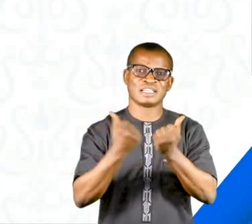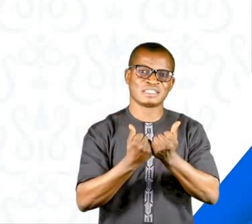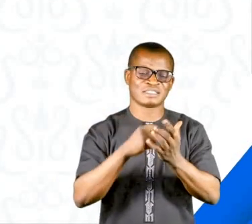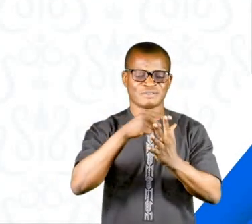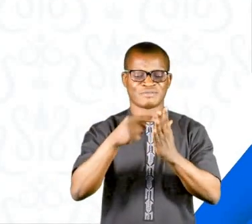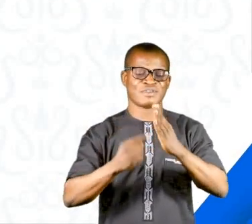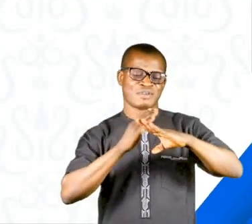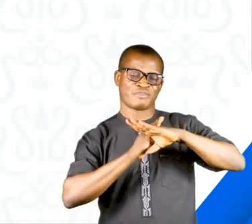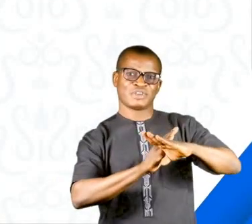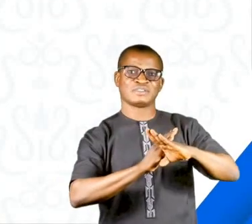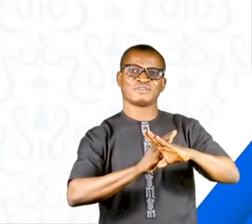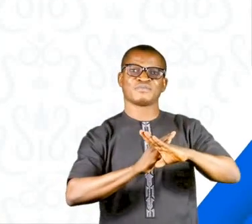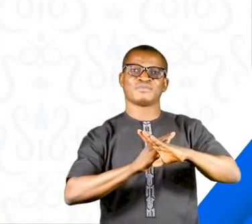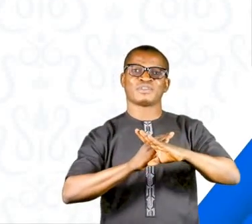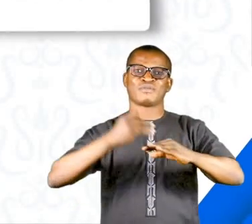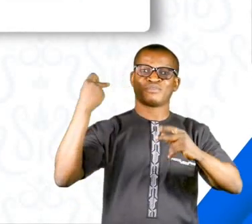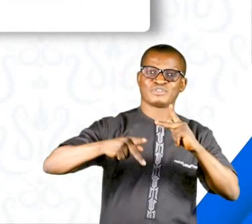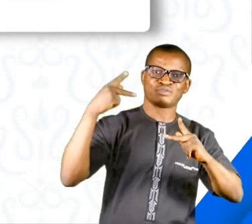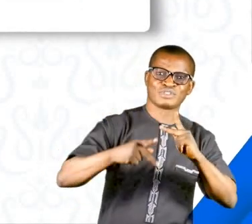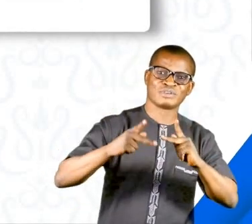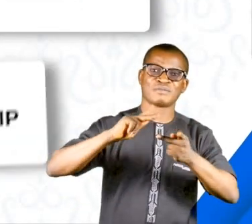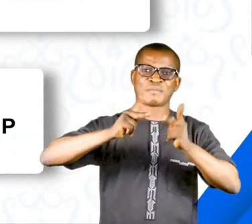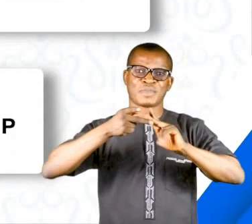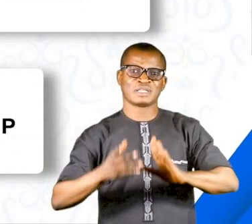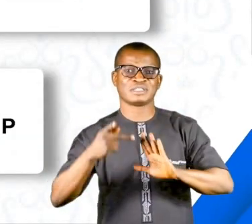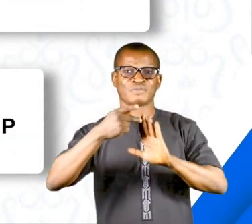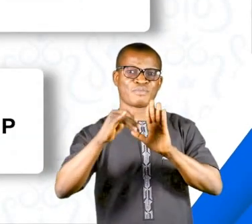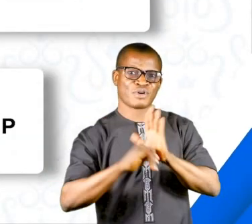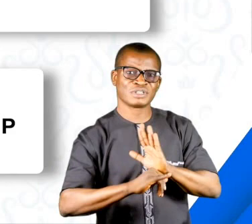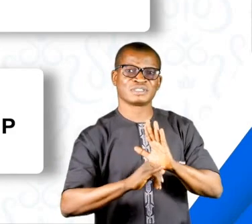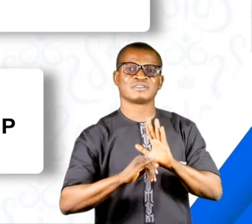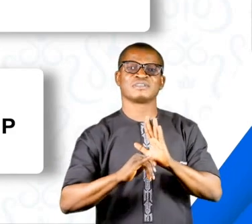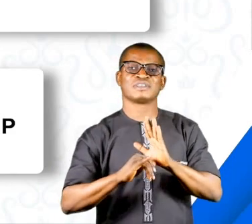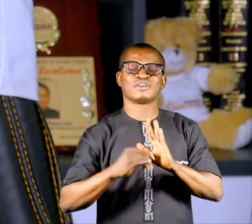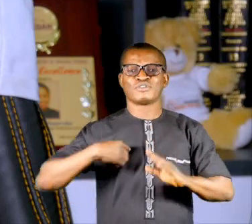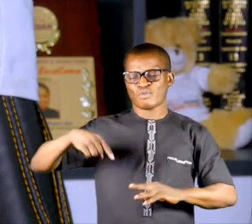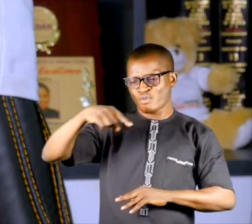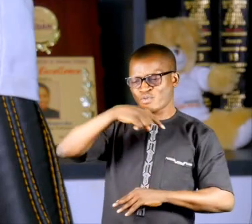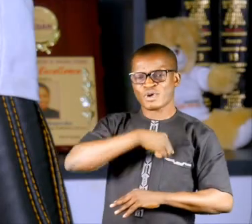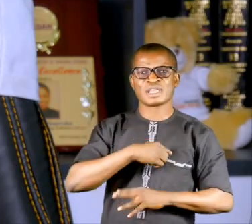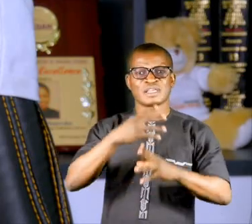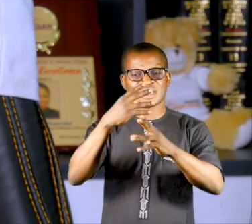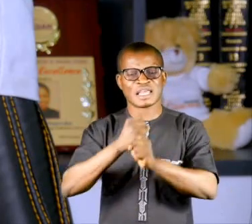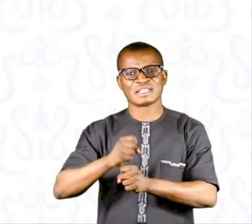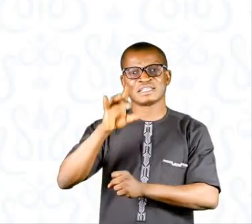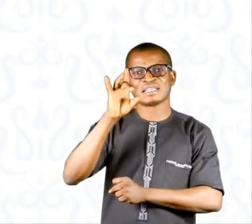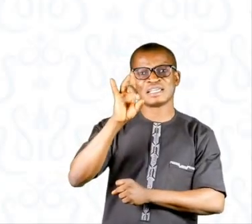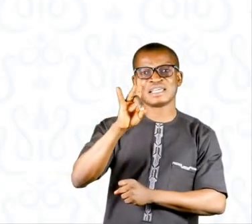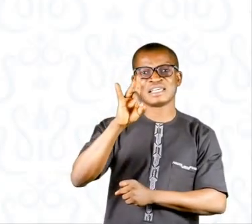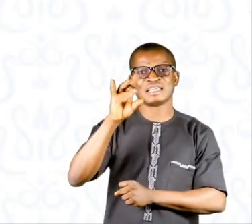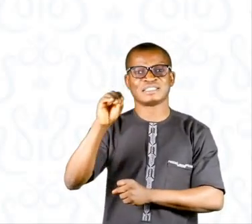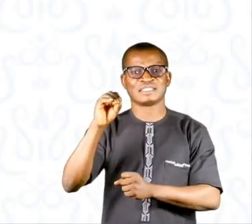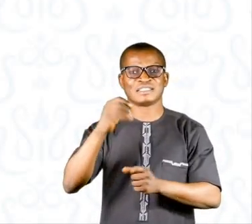of prevention, protection, prosecution, and partnership and policies. We secured